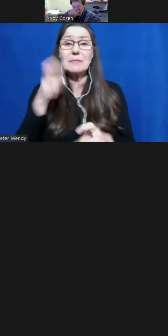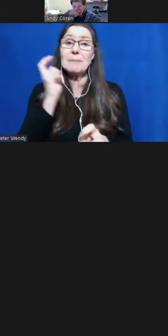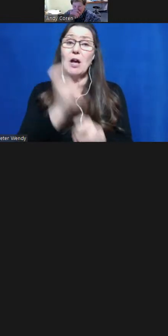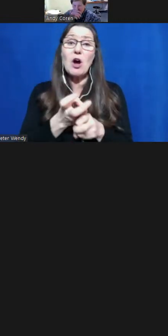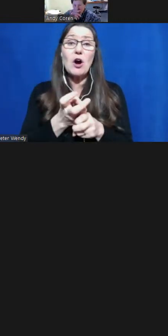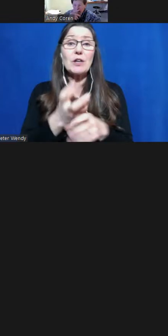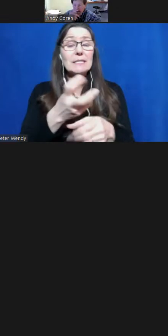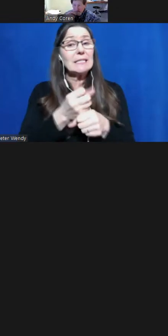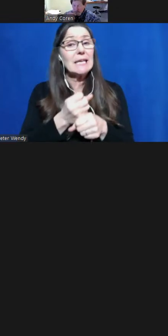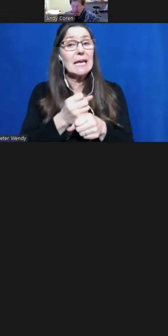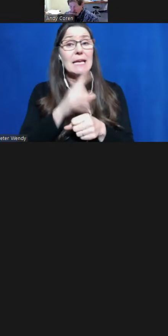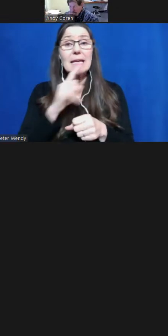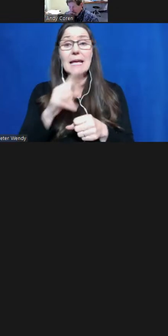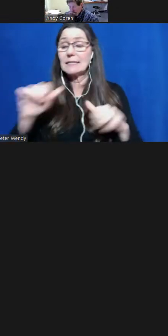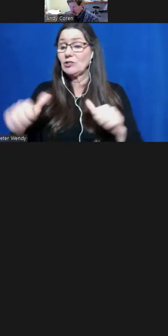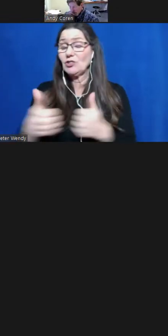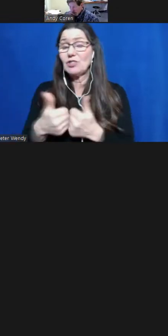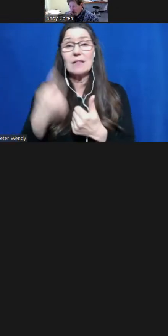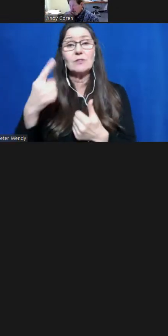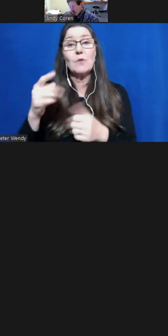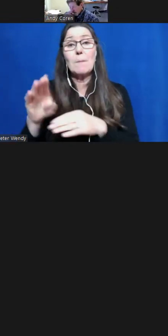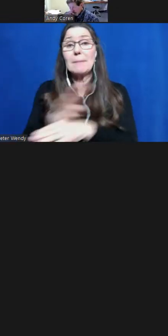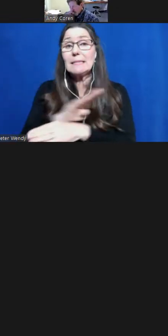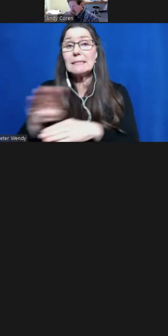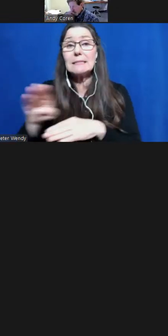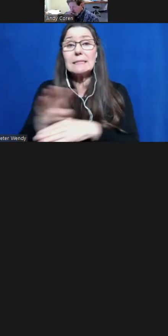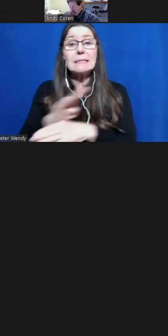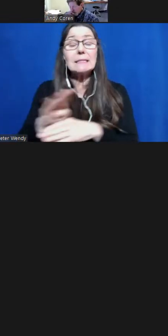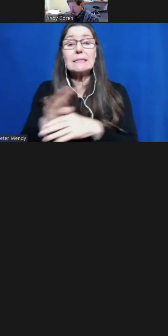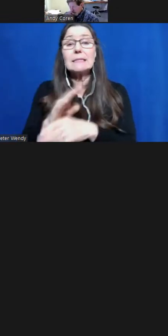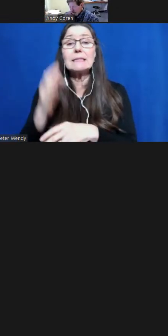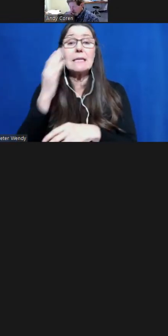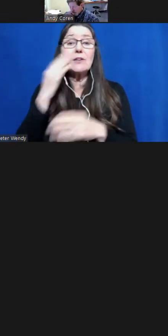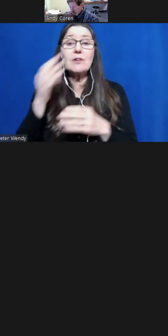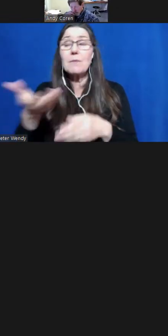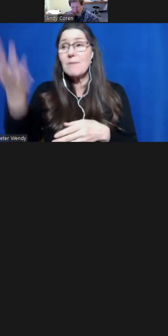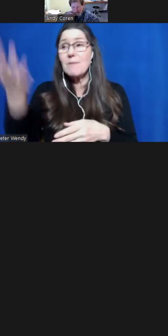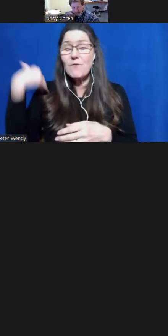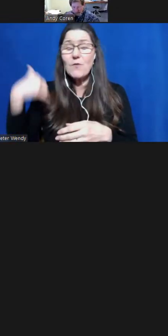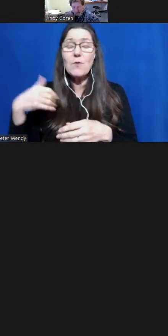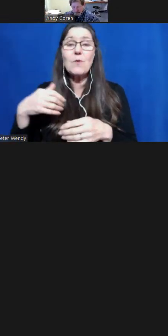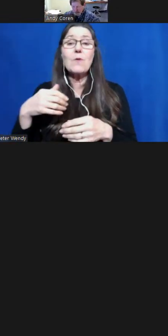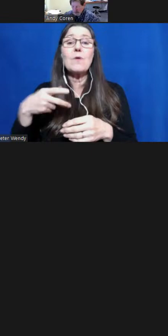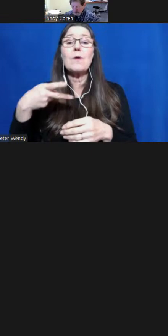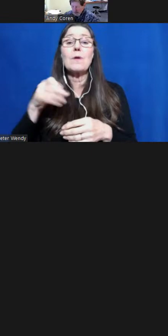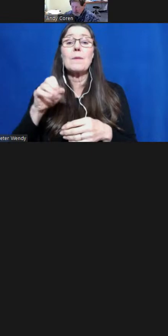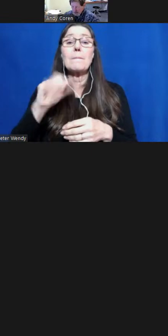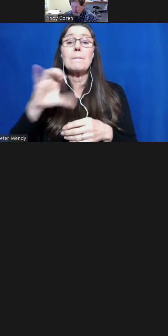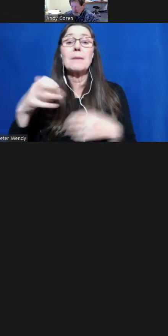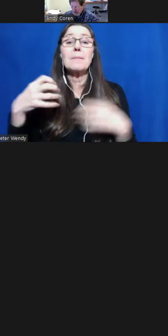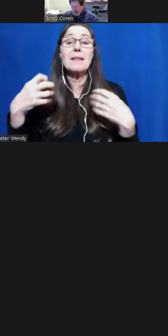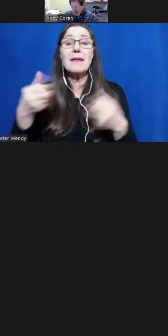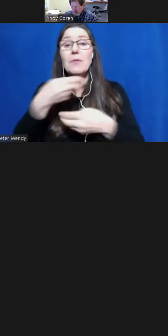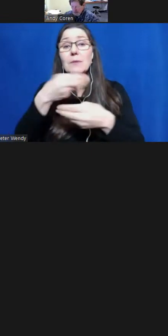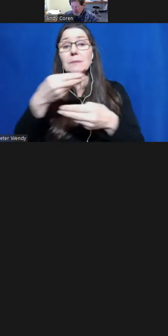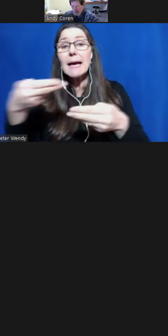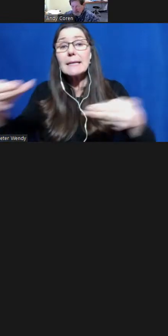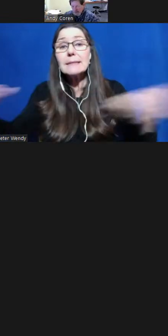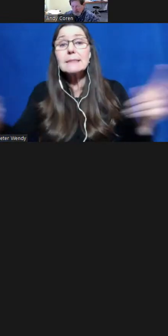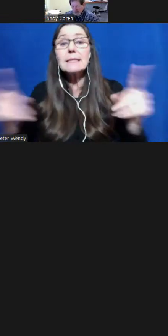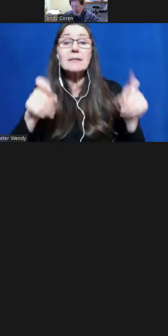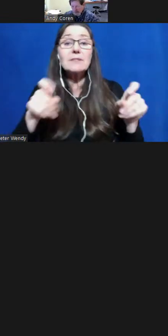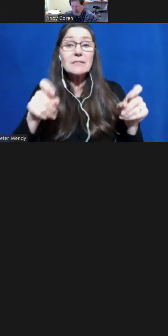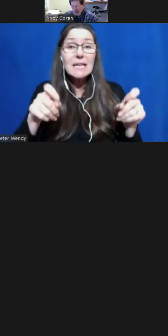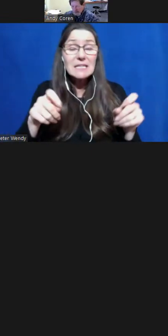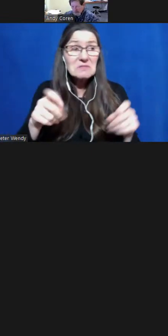it's a challenge for business. I know in the past, public health was able to hand some out. We see that as a possibility in